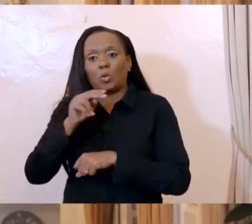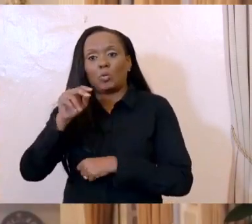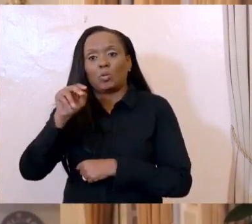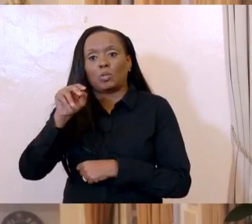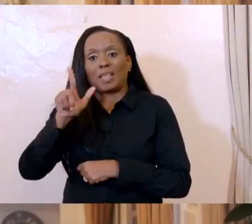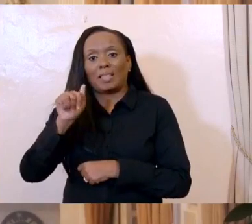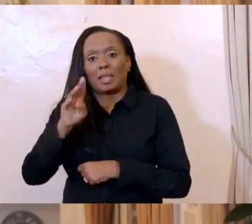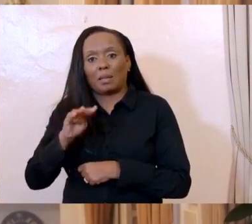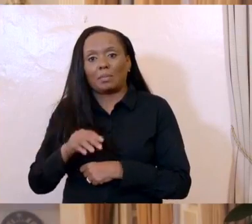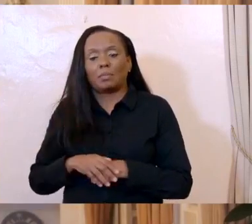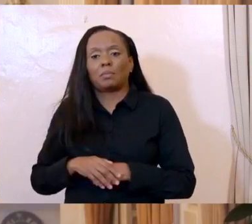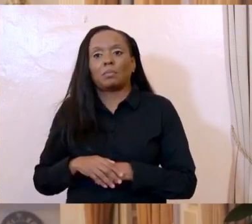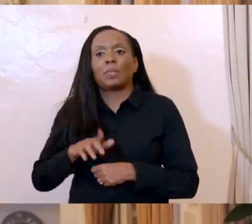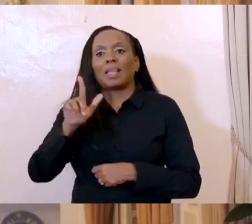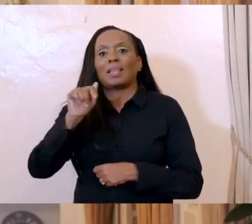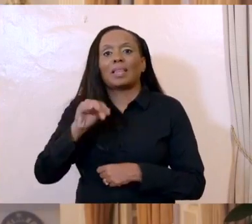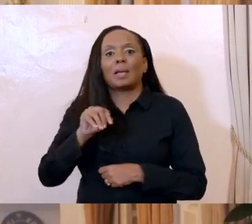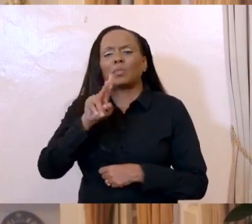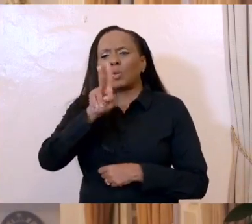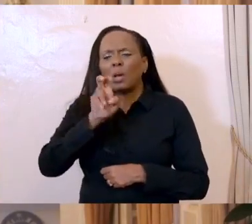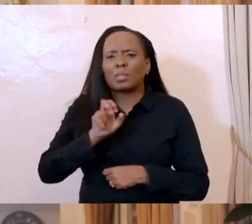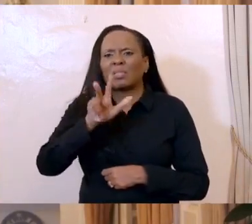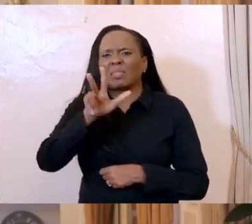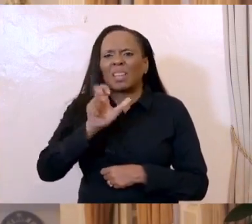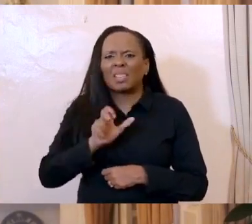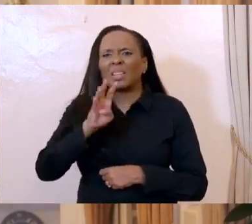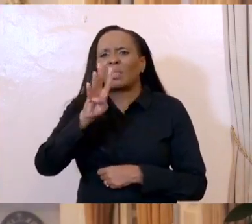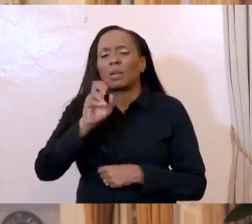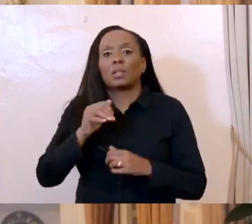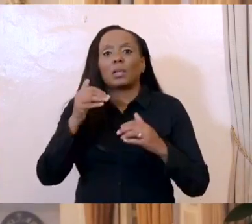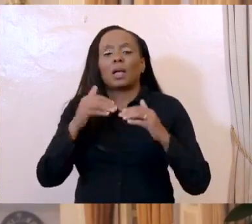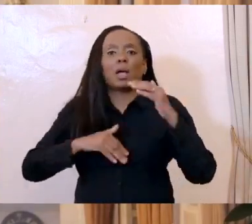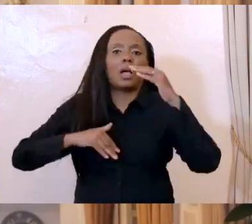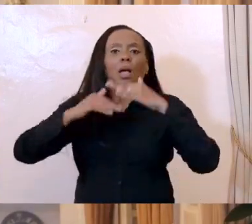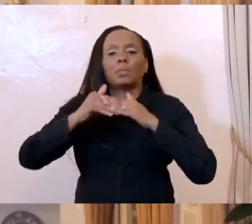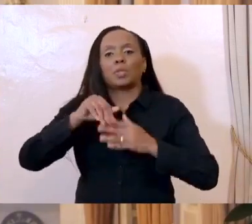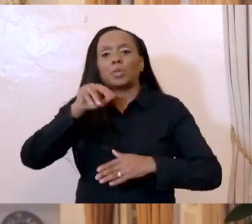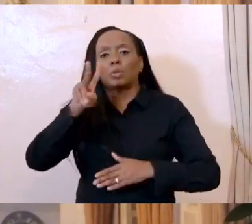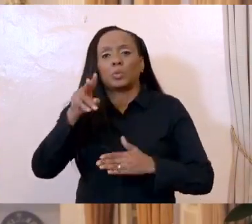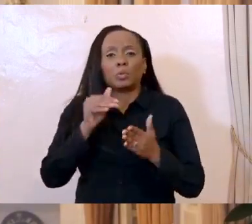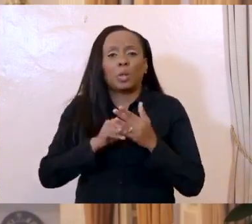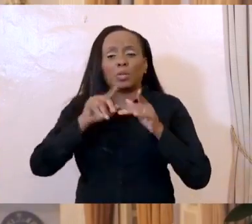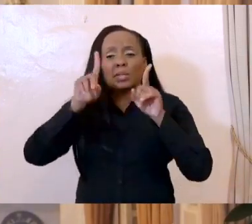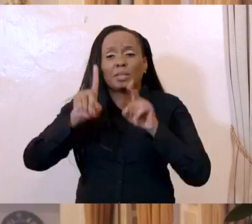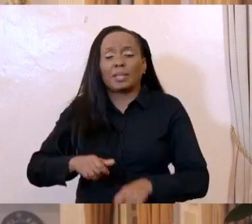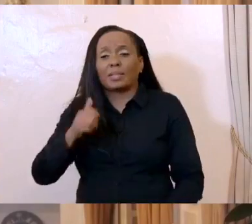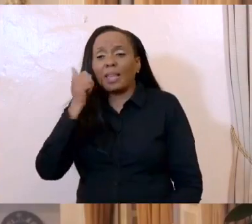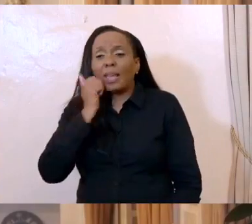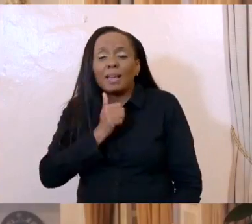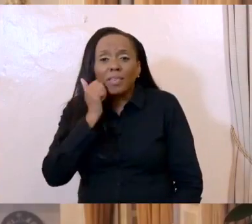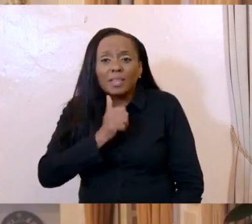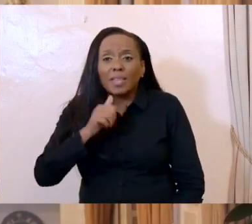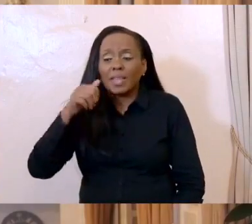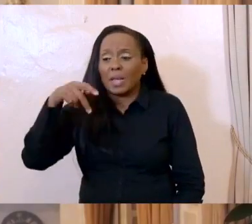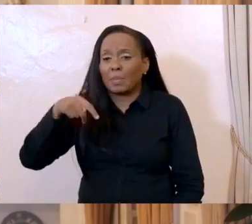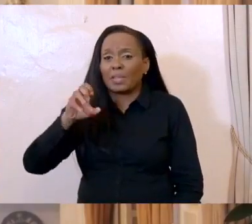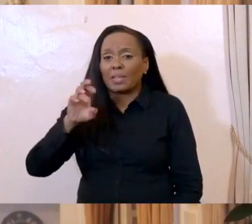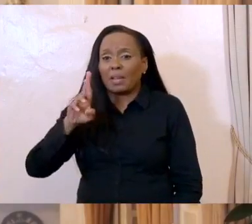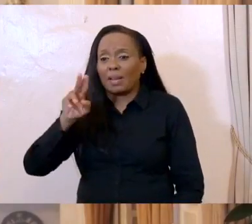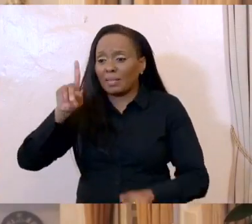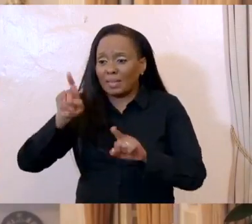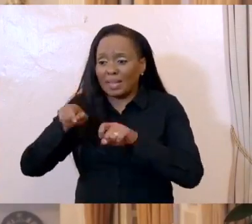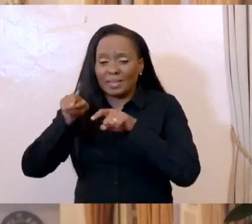200, 300, 500 tests to up to 2,000 tests per day, PCR tests. So the issue was